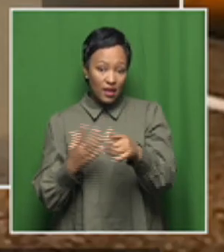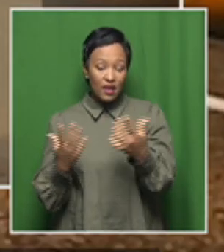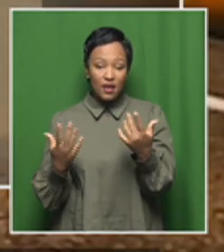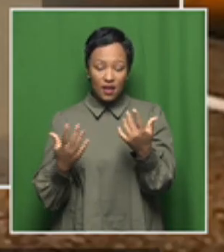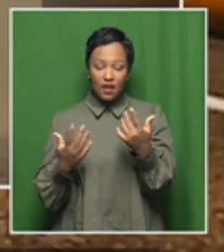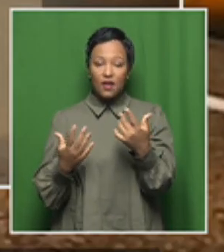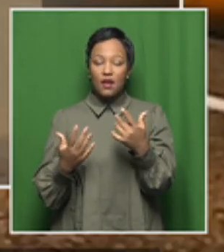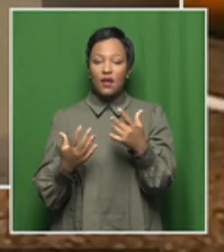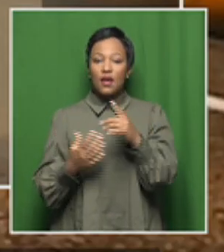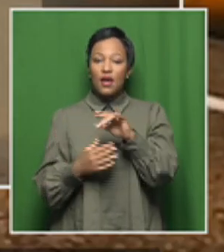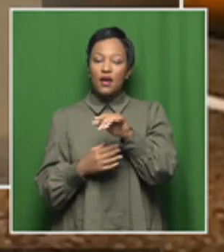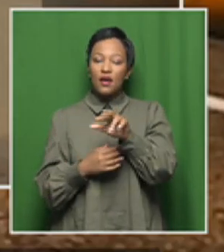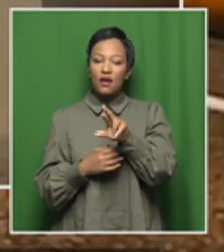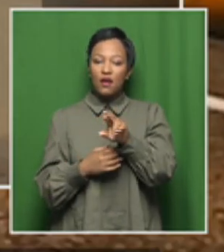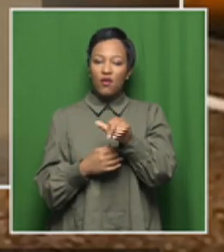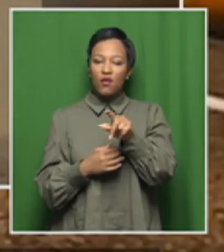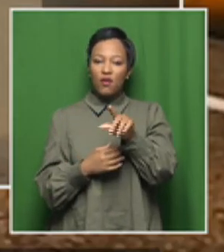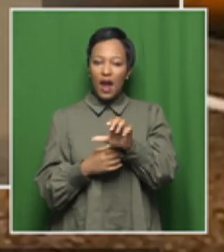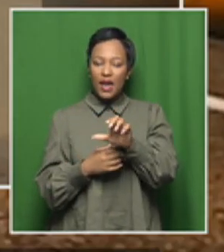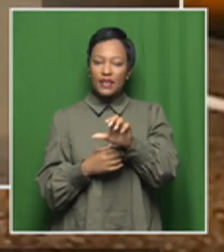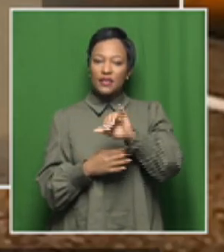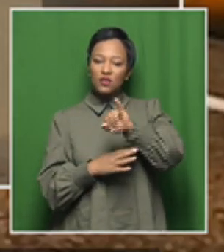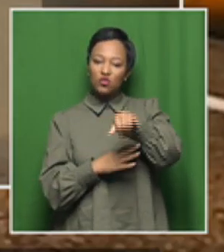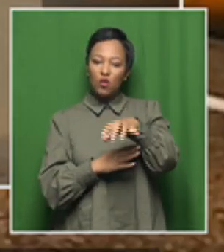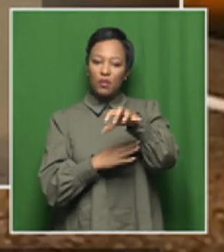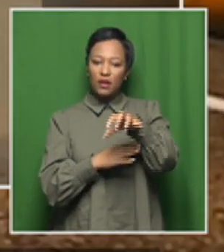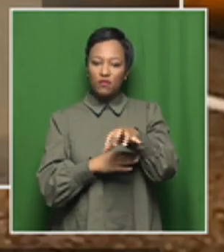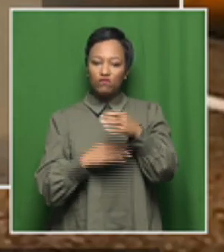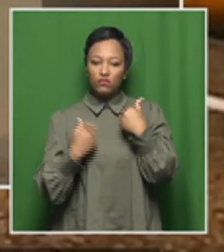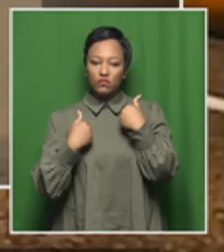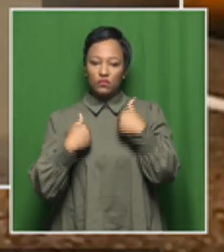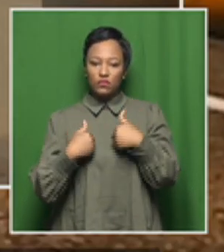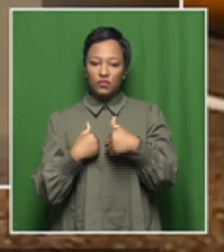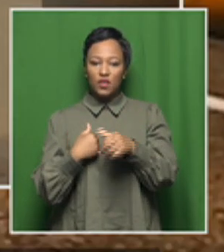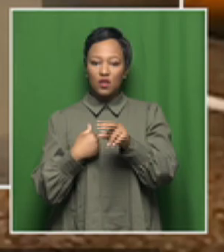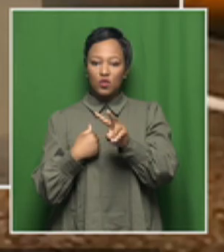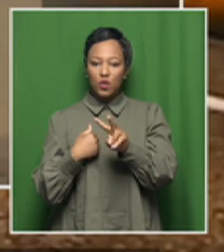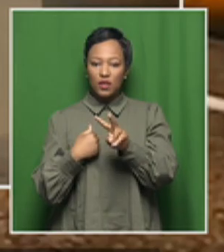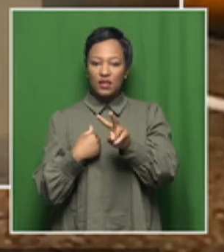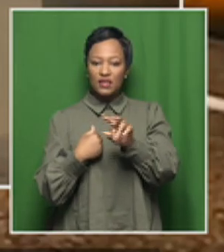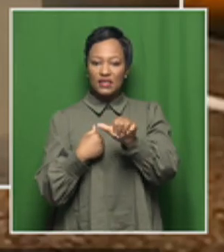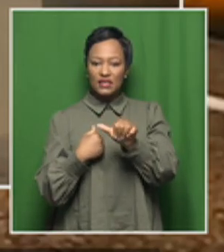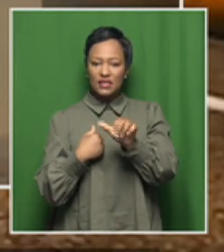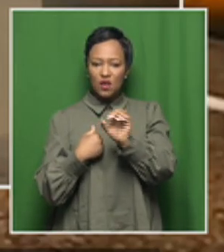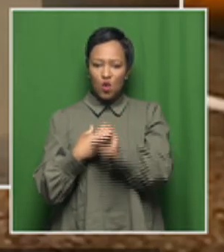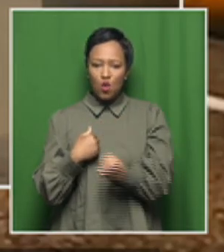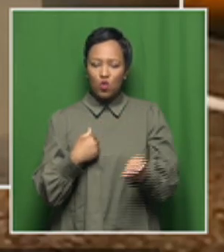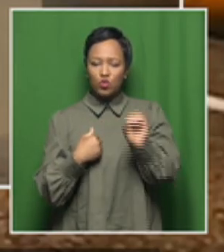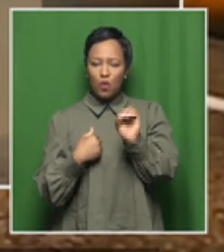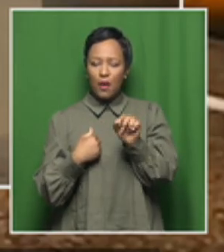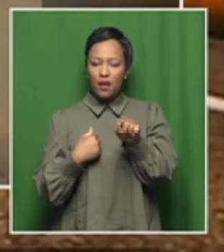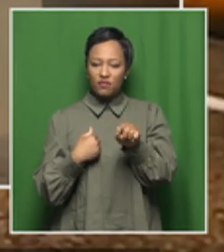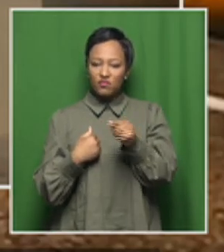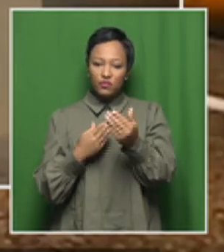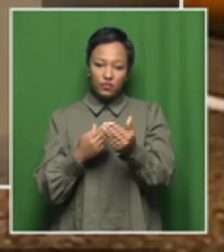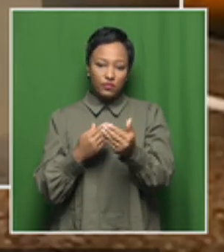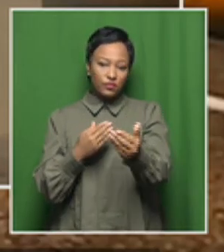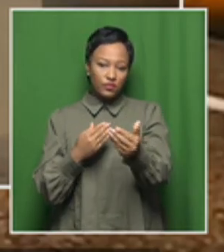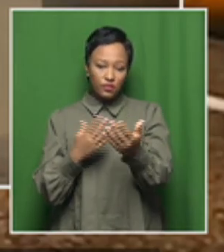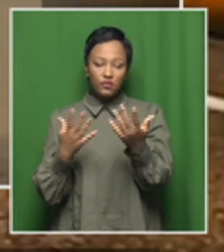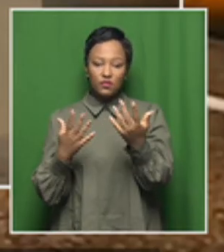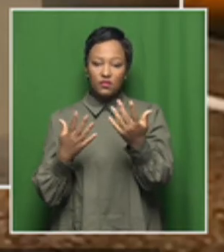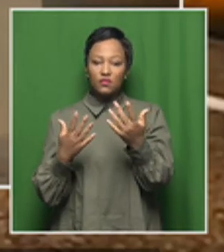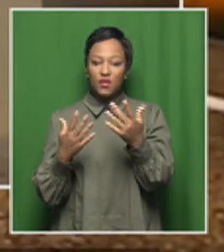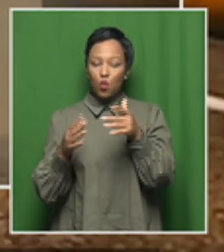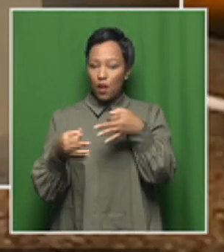Ride Joburg already. Yeah, it's on Sunday, 26th of October. We'll keep reminding you as we go through the week. And what we'll also do is detail some of